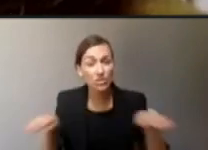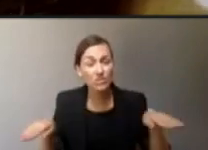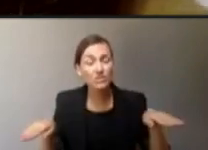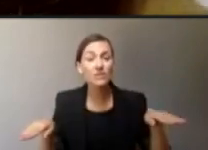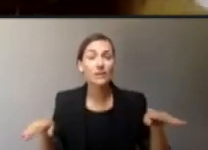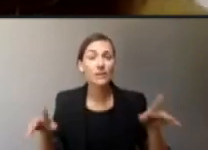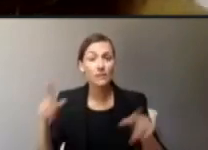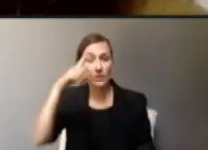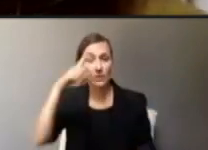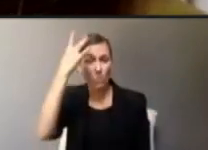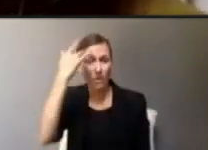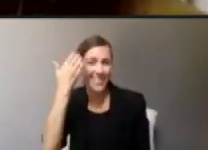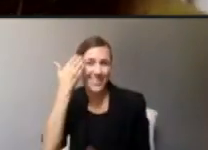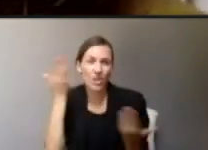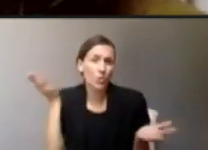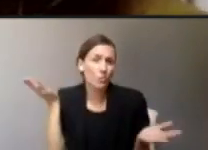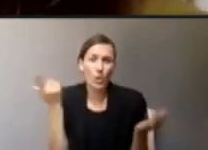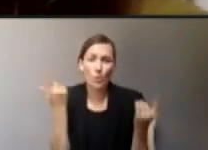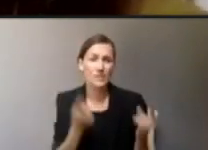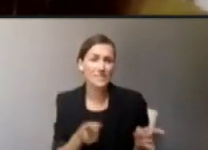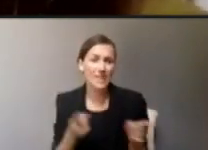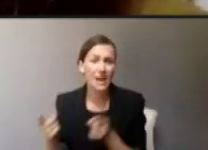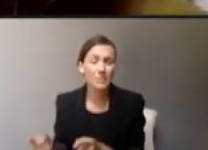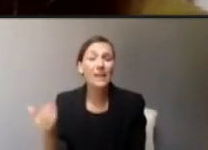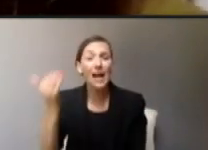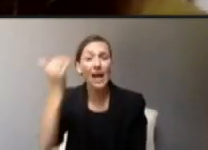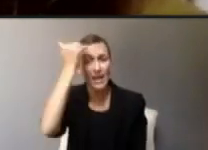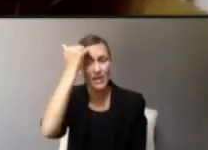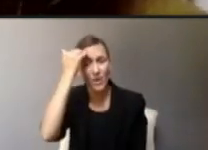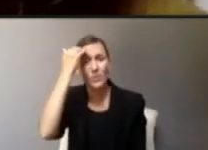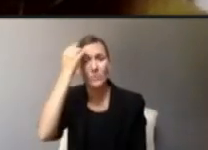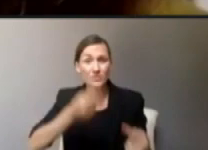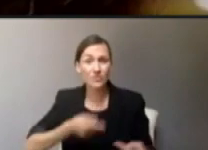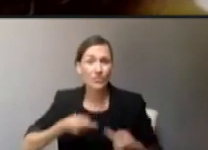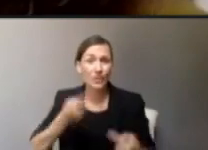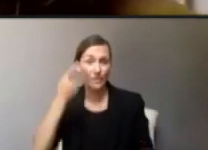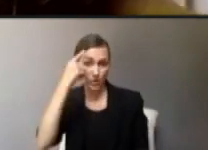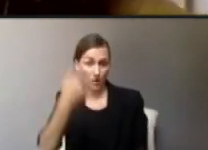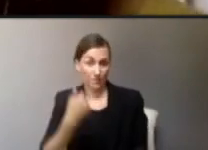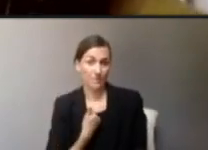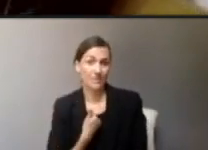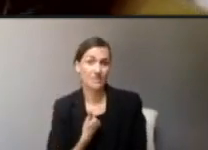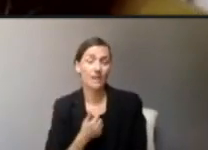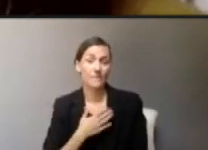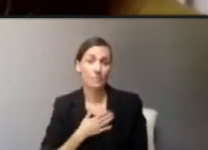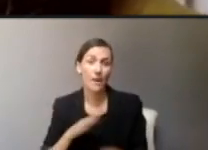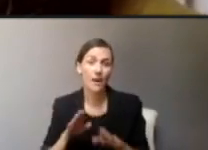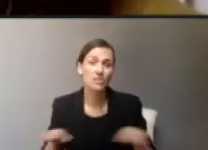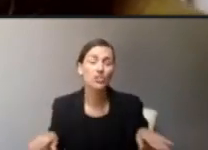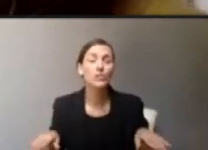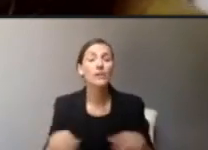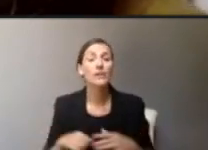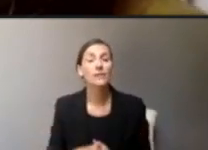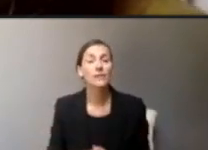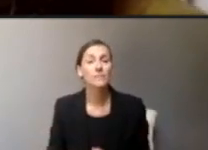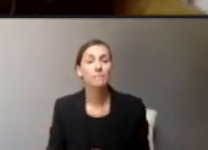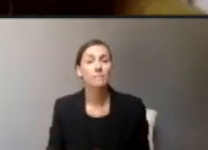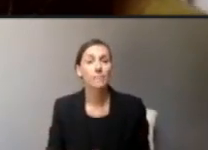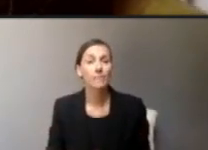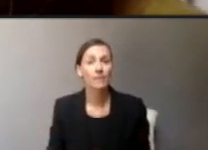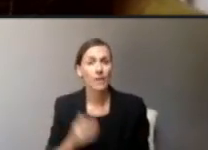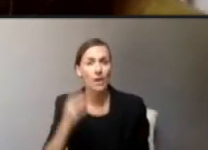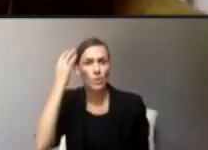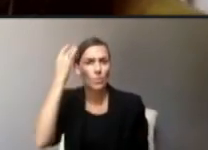Just because they don't know, what's going on. I know it's been kind of hard for myself and for my children, on